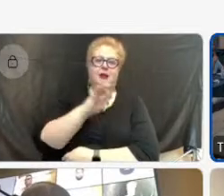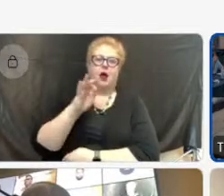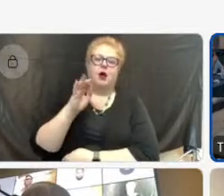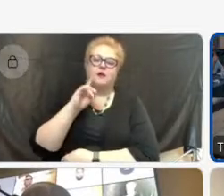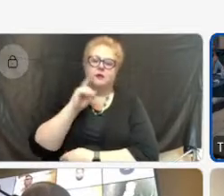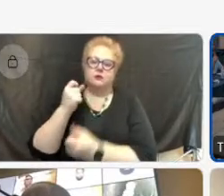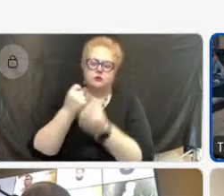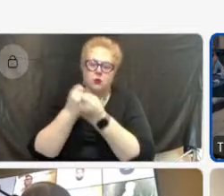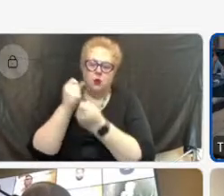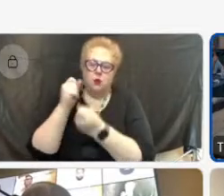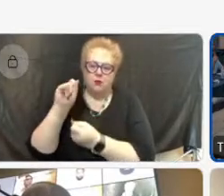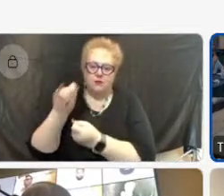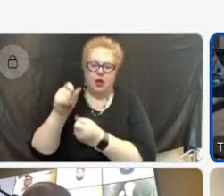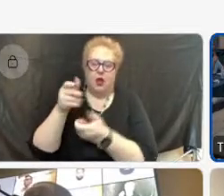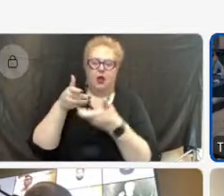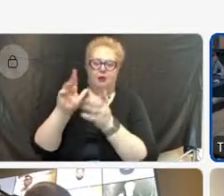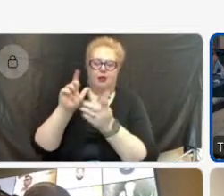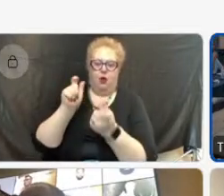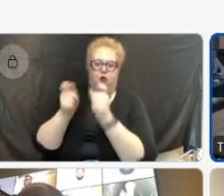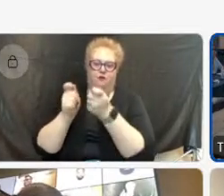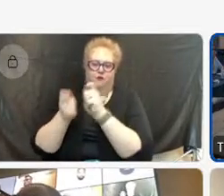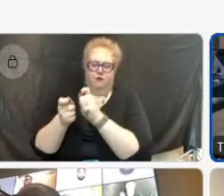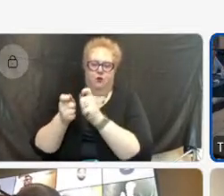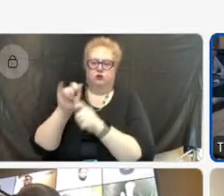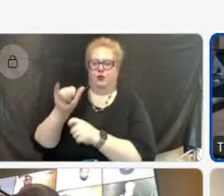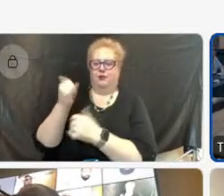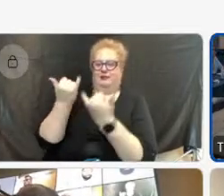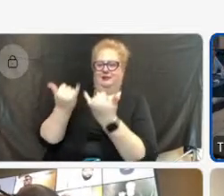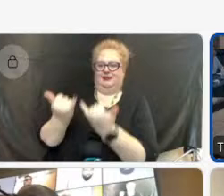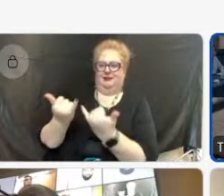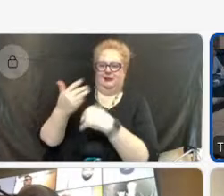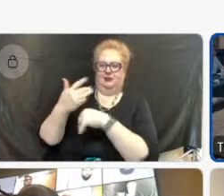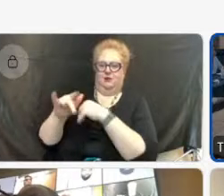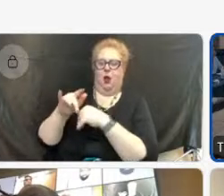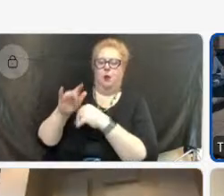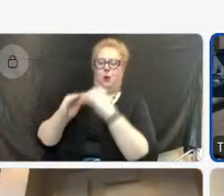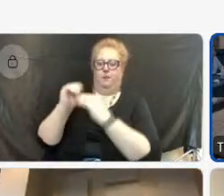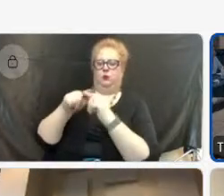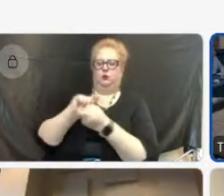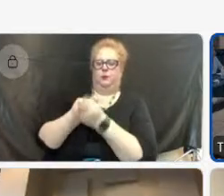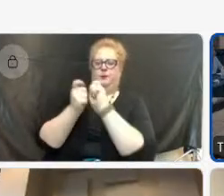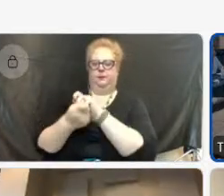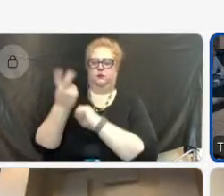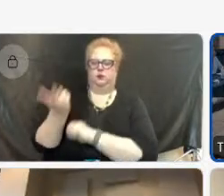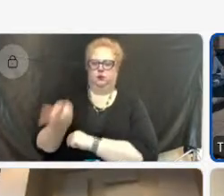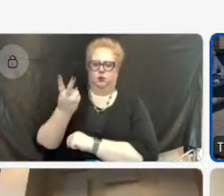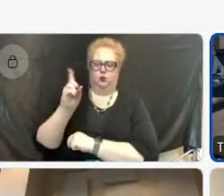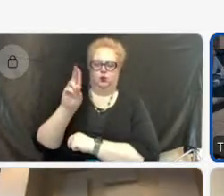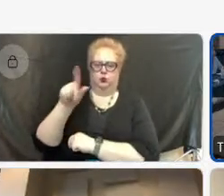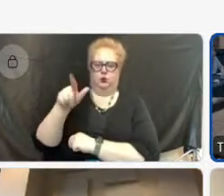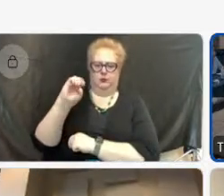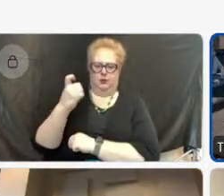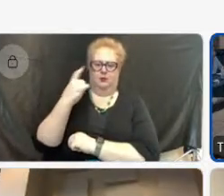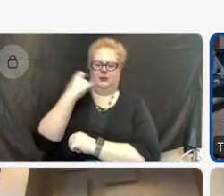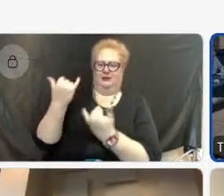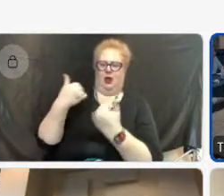allow conversion of the existing building into a duplex. The site plan indicates a lot size of 2,400 square feet in